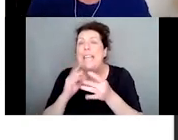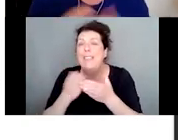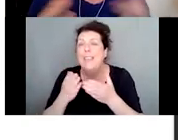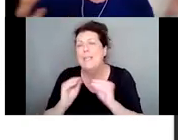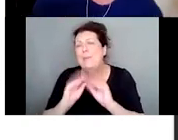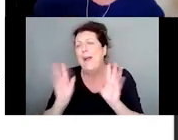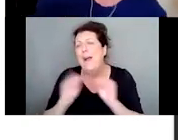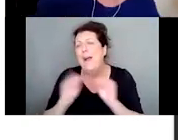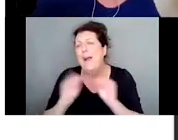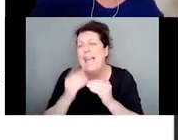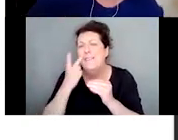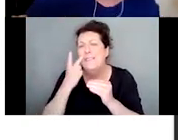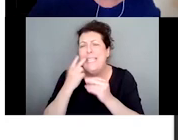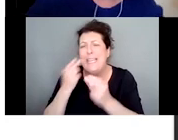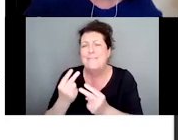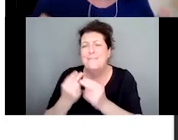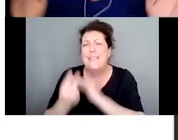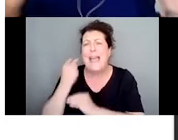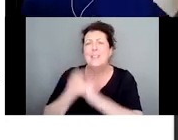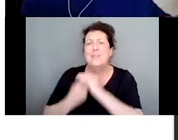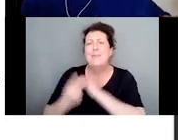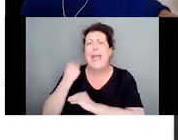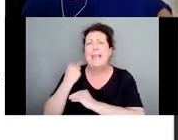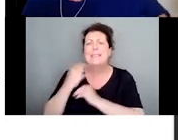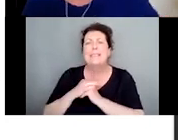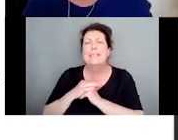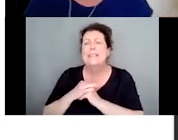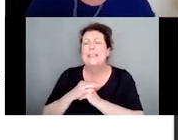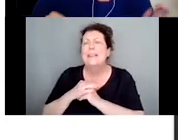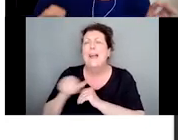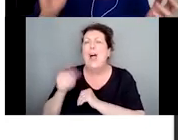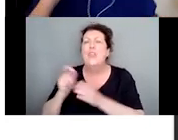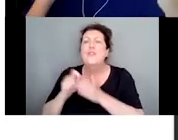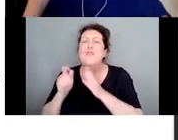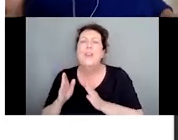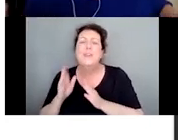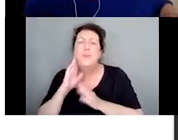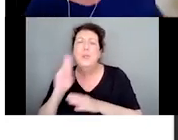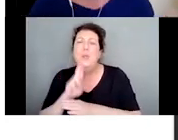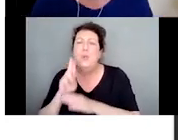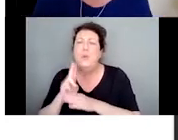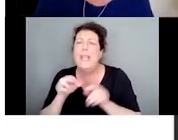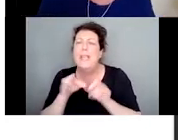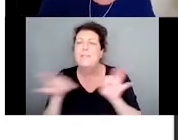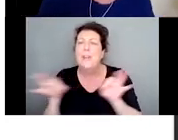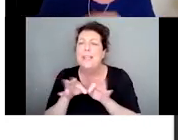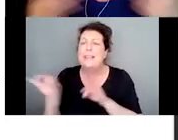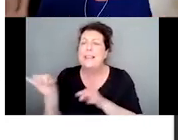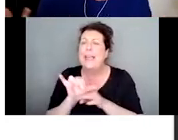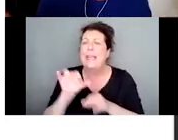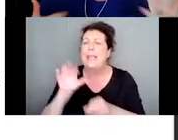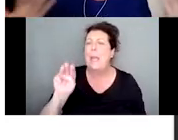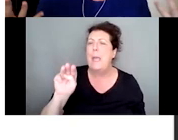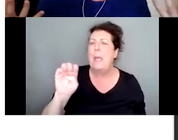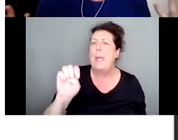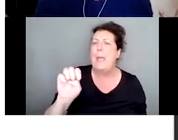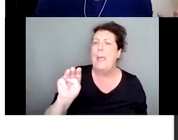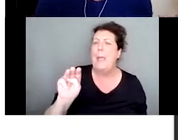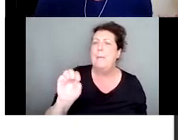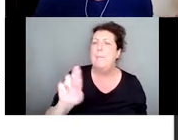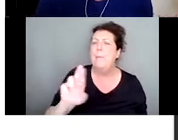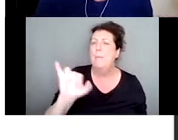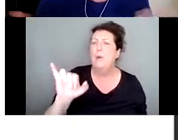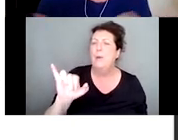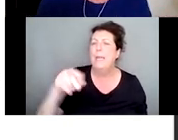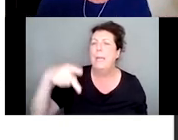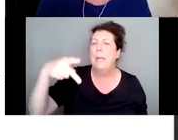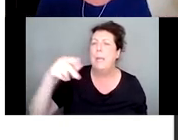other writers would use the phrase memory palace and I'd be like, what? Um, and you know, but you know, it was, it's that